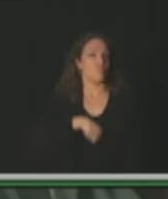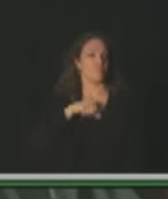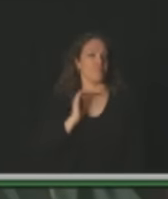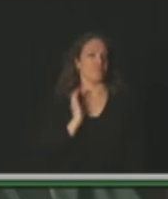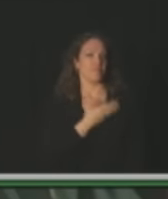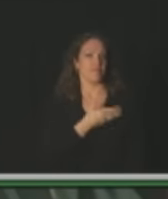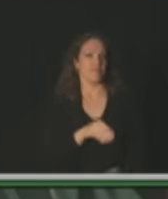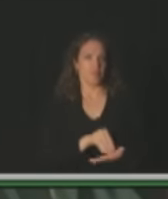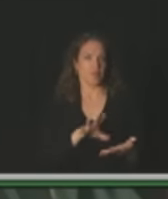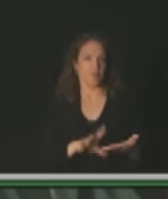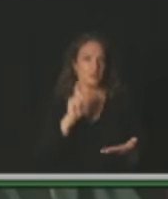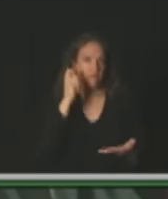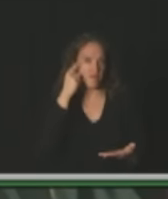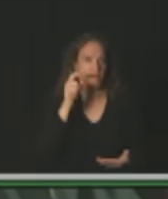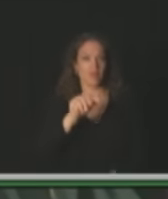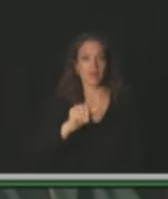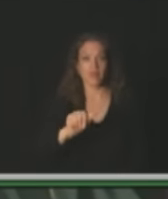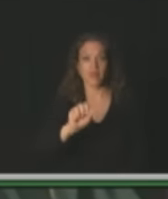of ASI.